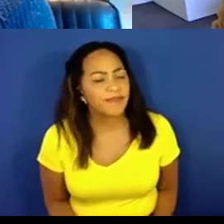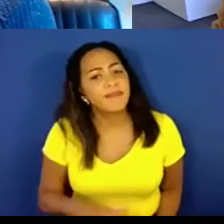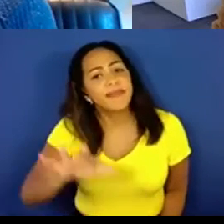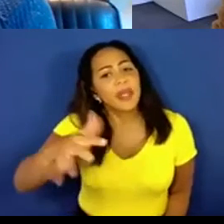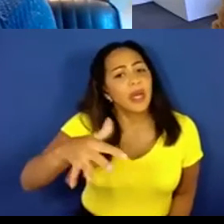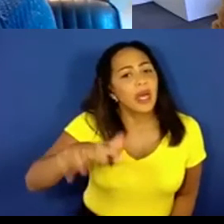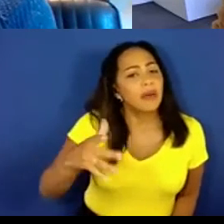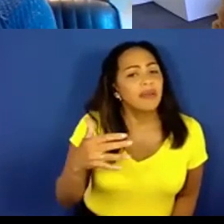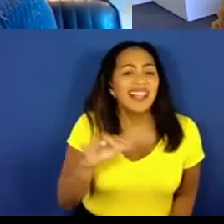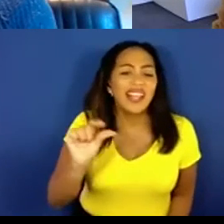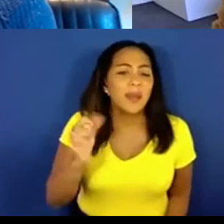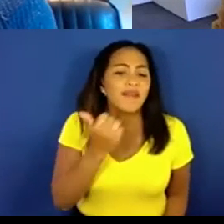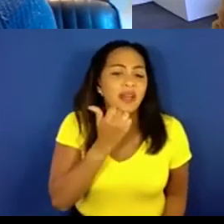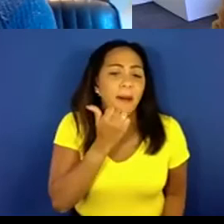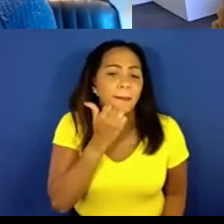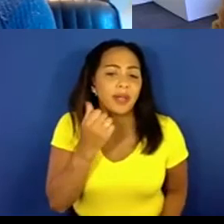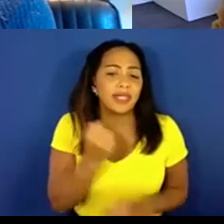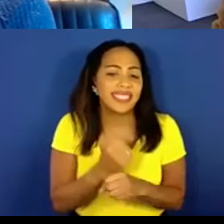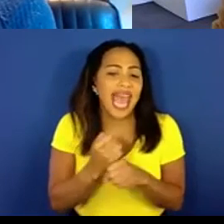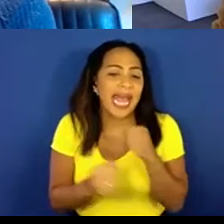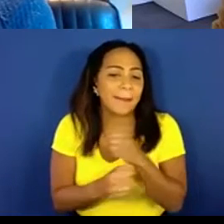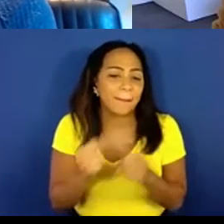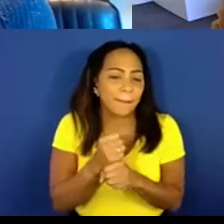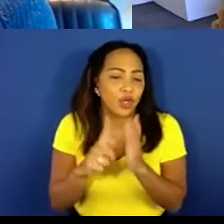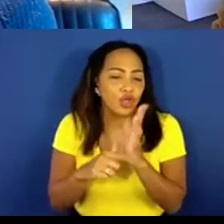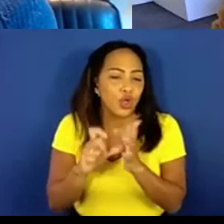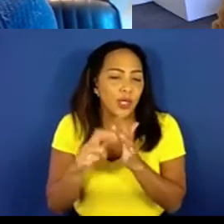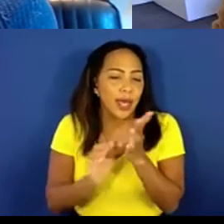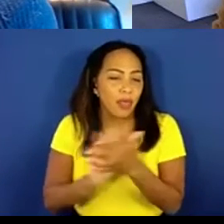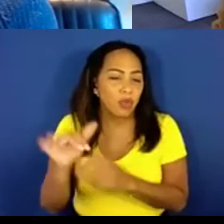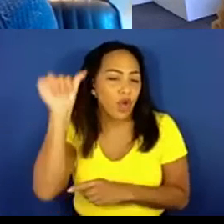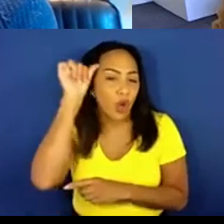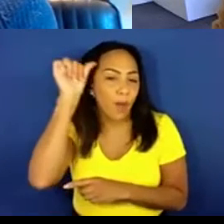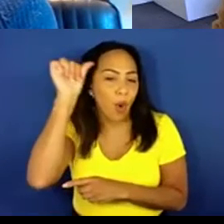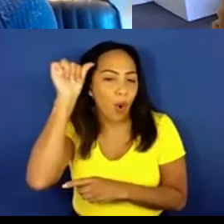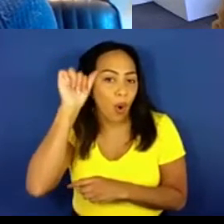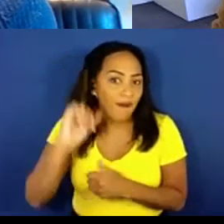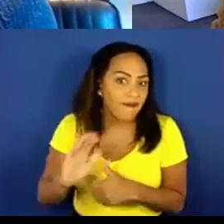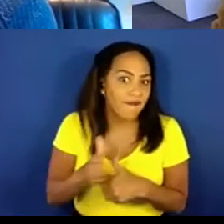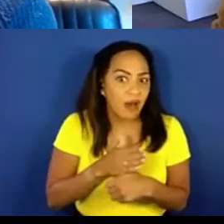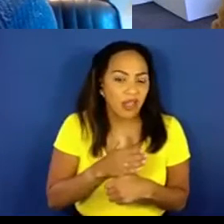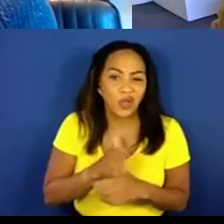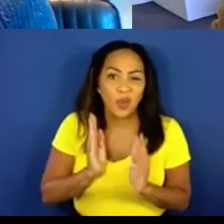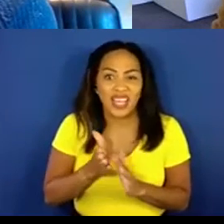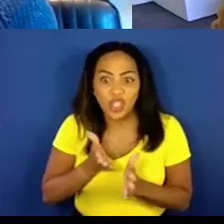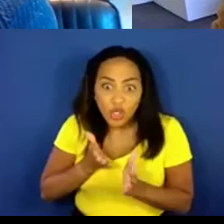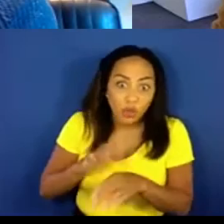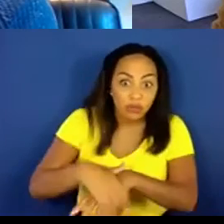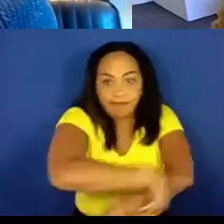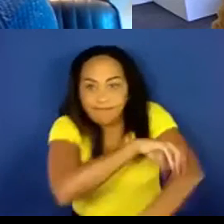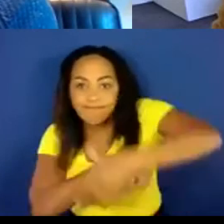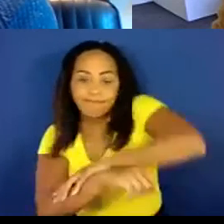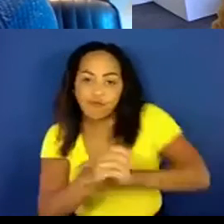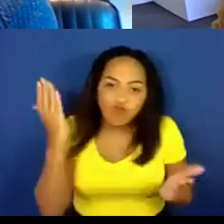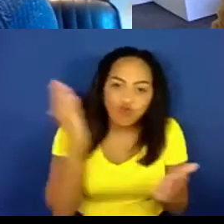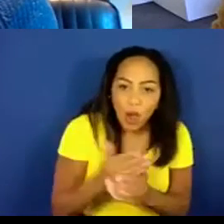Judith, who's with us today, will know this, a bit of a numbers game at first. And so we had to go out there and do real work, actually